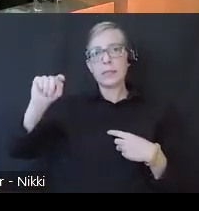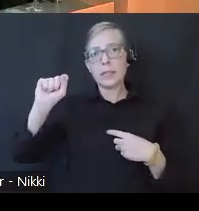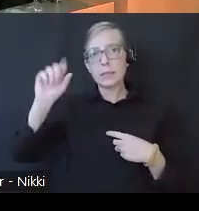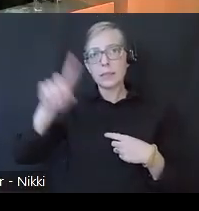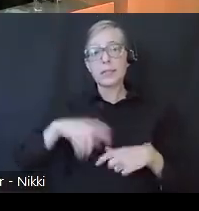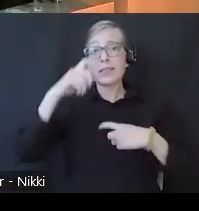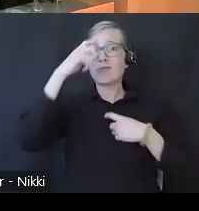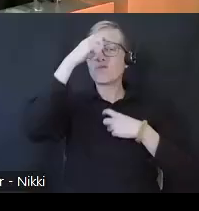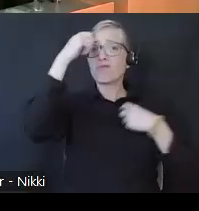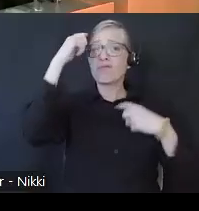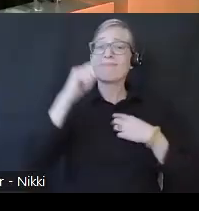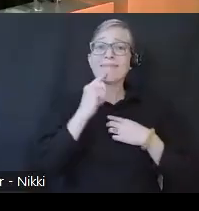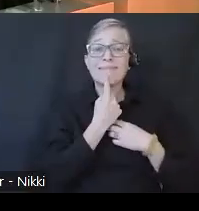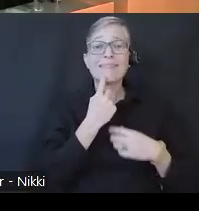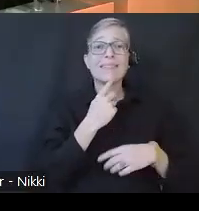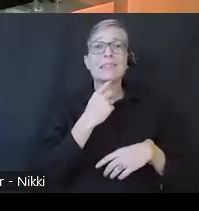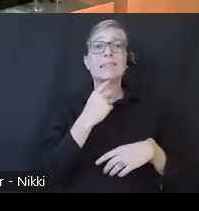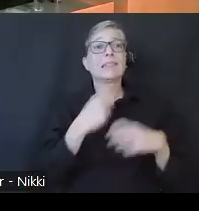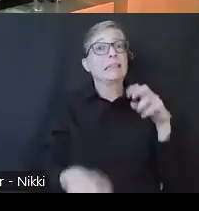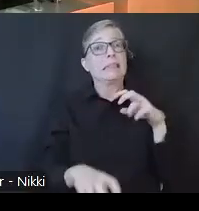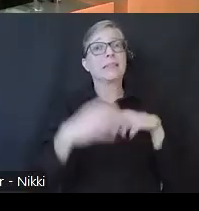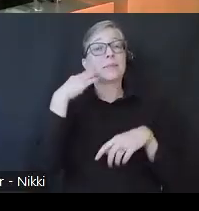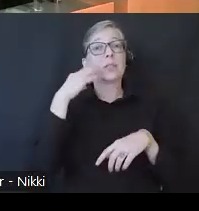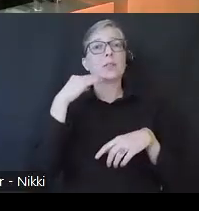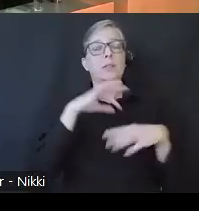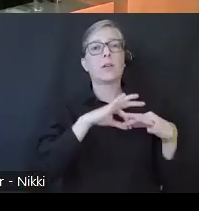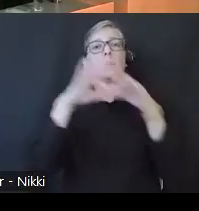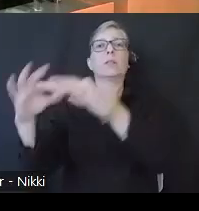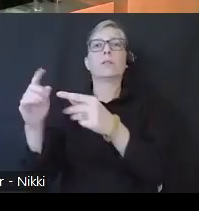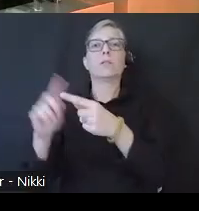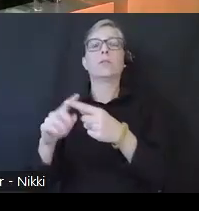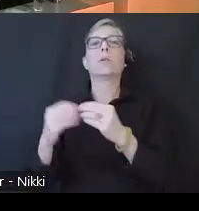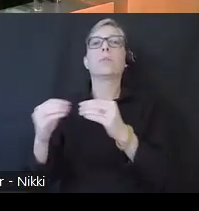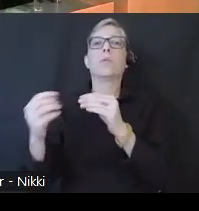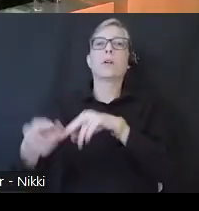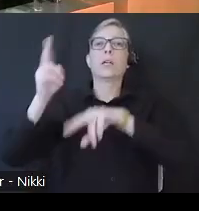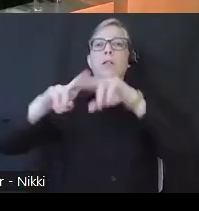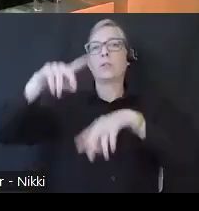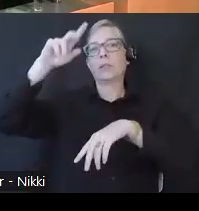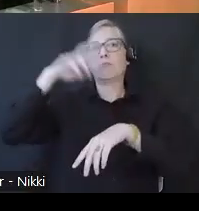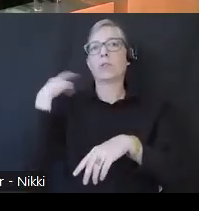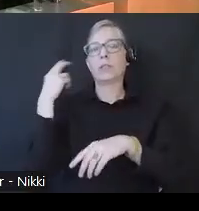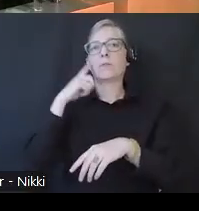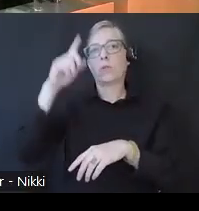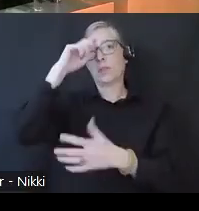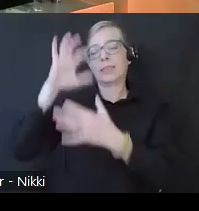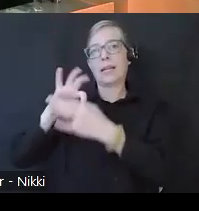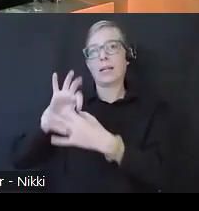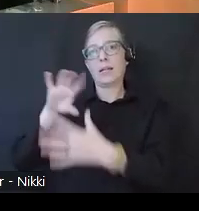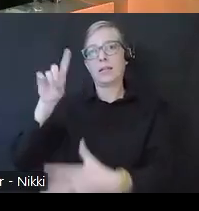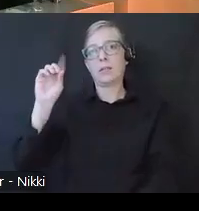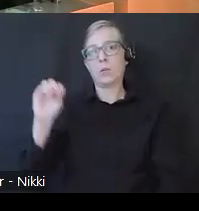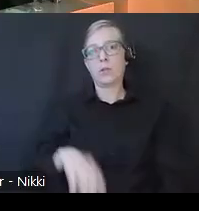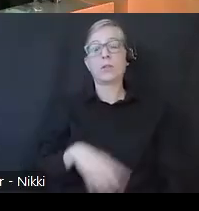experiences are linked to an increased risk for psychotic disorders. There's a strong association between